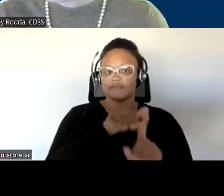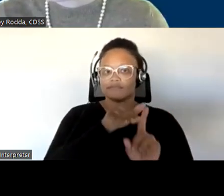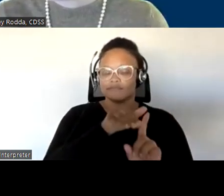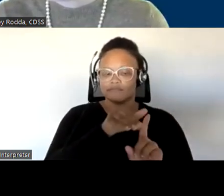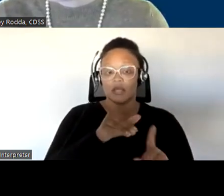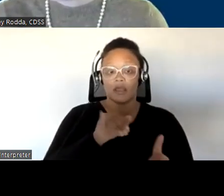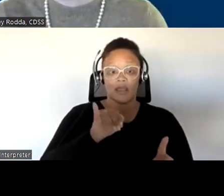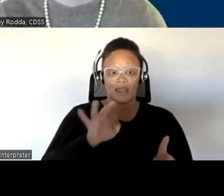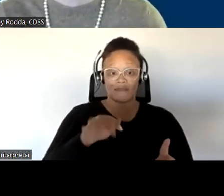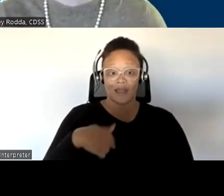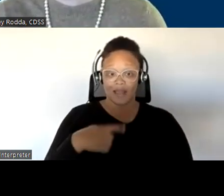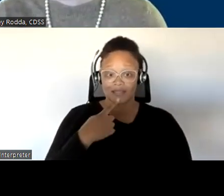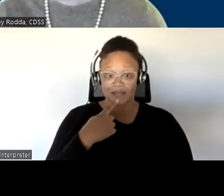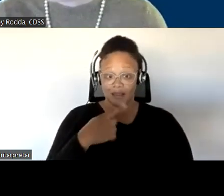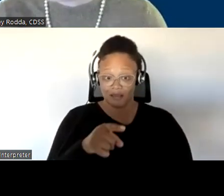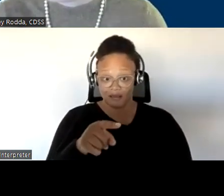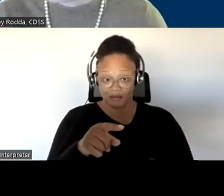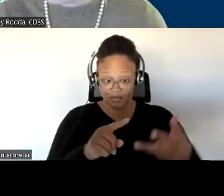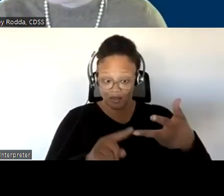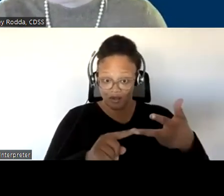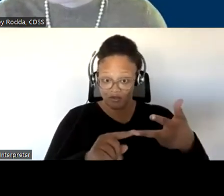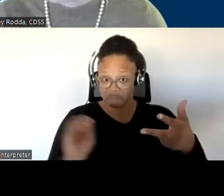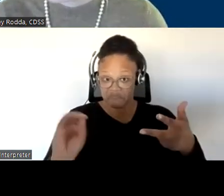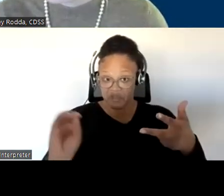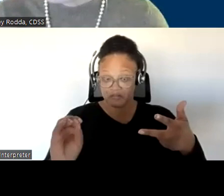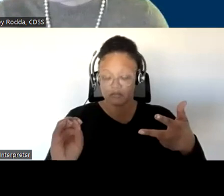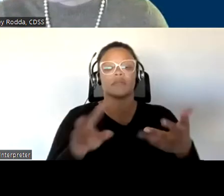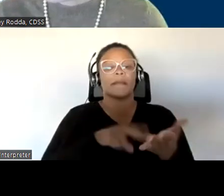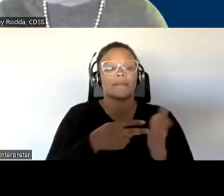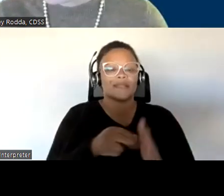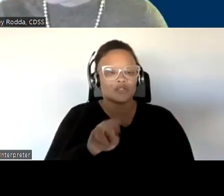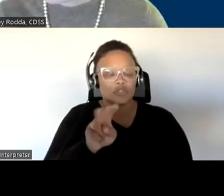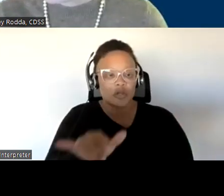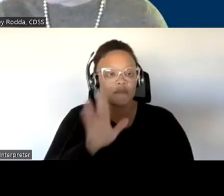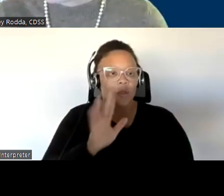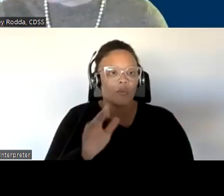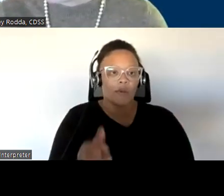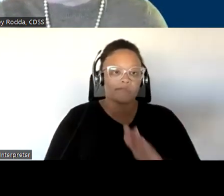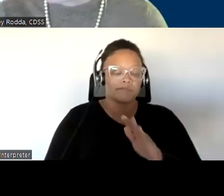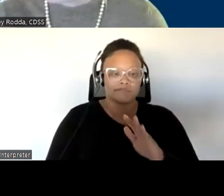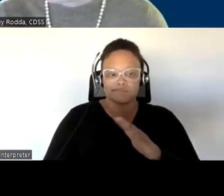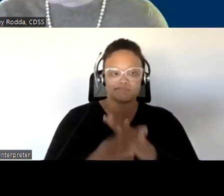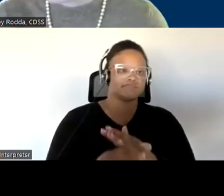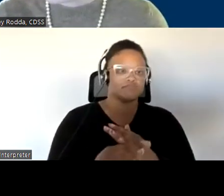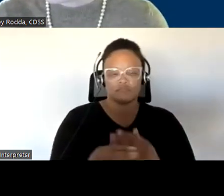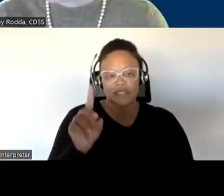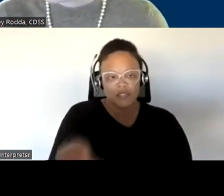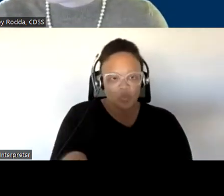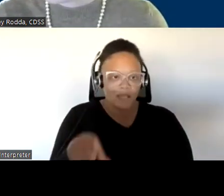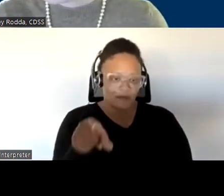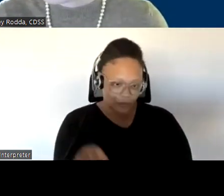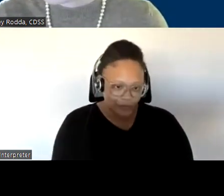none of the above here, the survey would disqualify me. And for 13, I'm going to say that I'm open. If I say